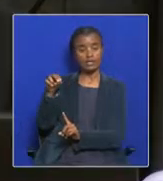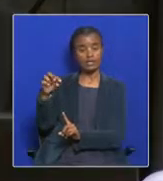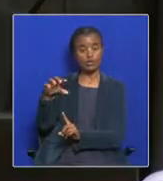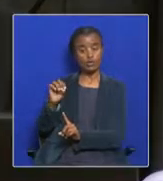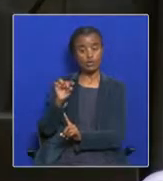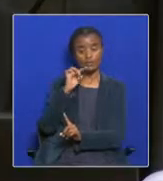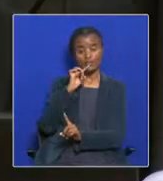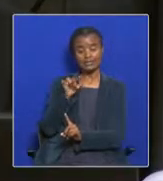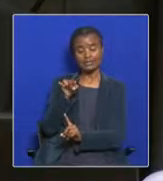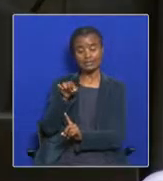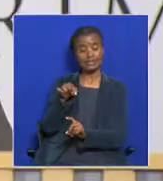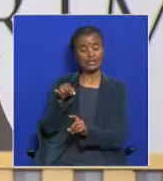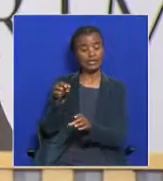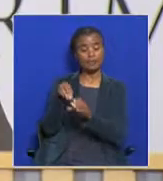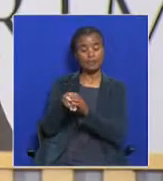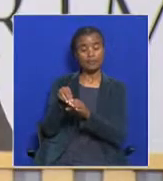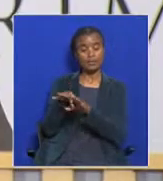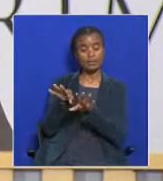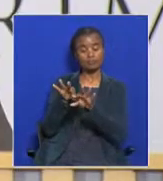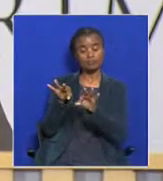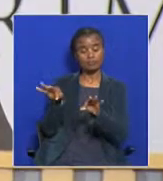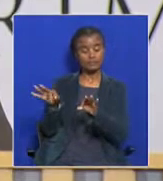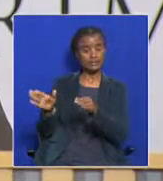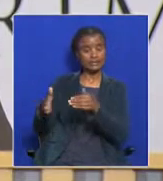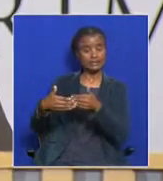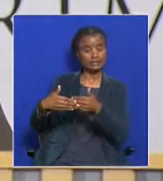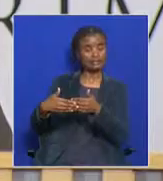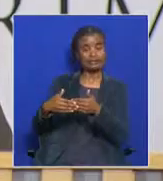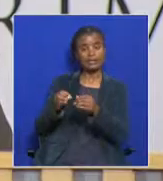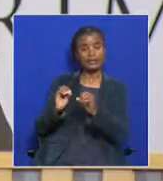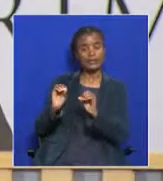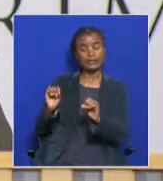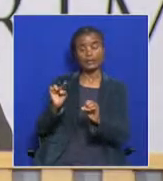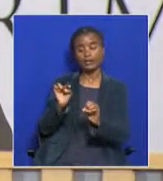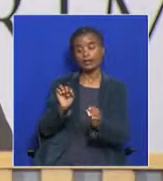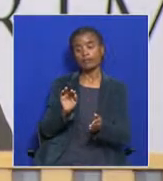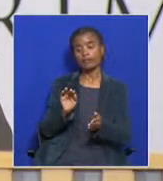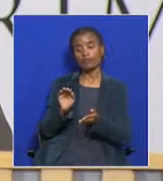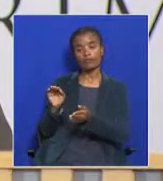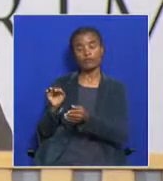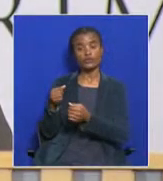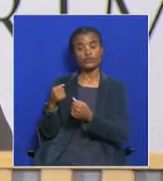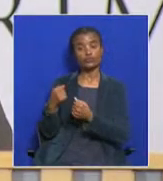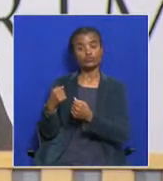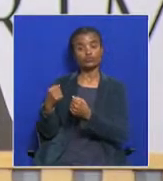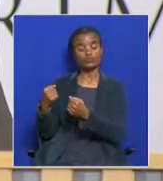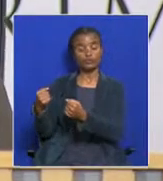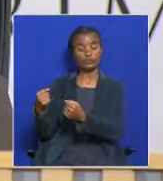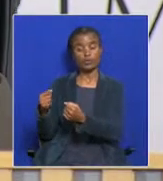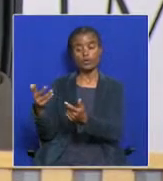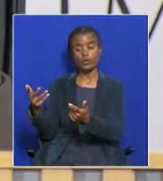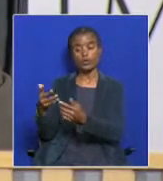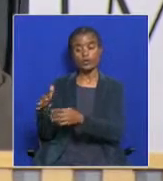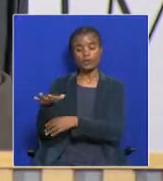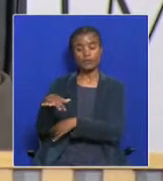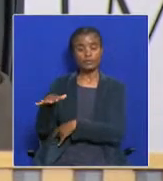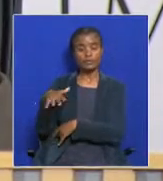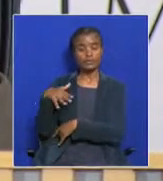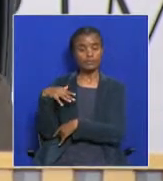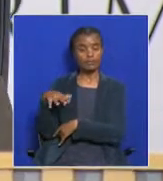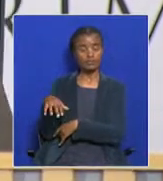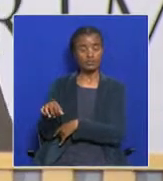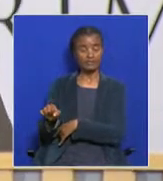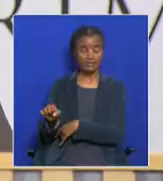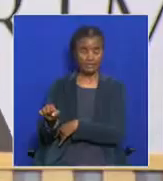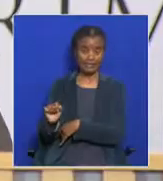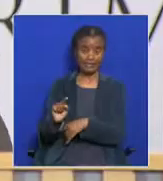being sealed, to be transported to Port Shepstone. Your failure to act,